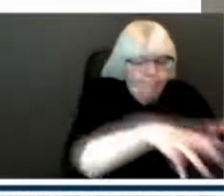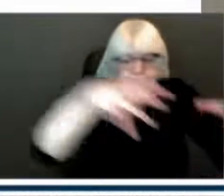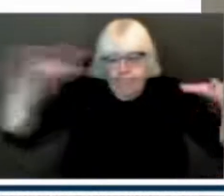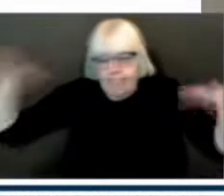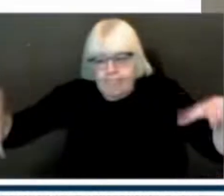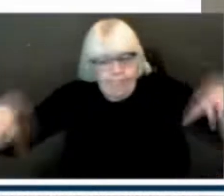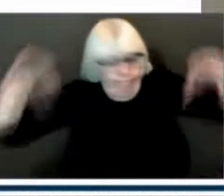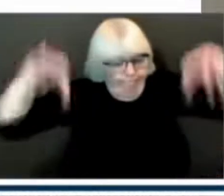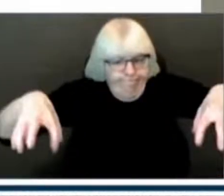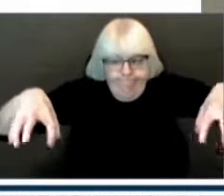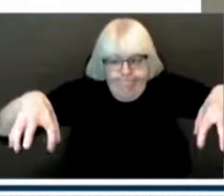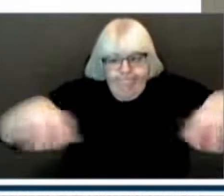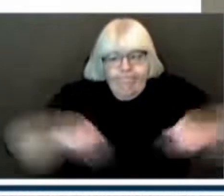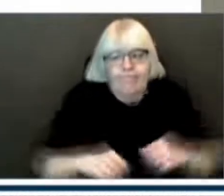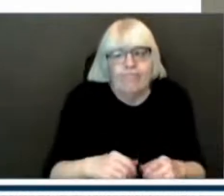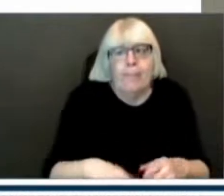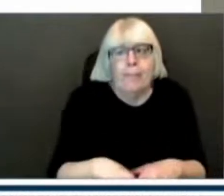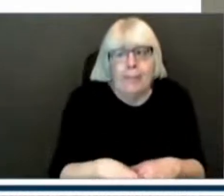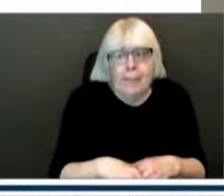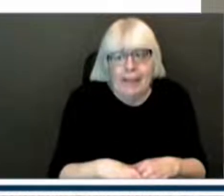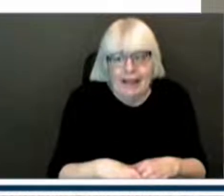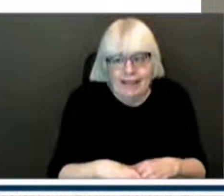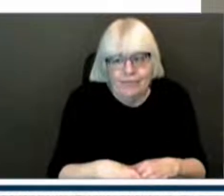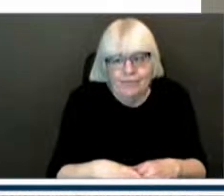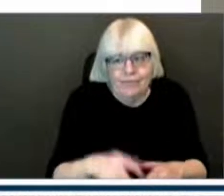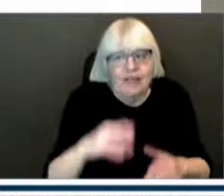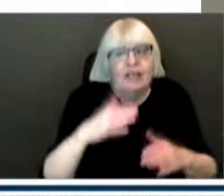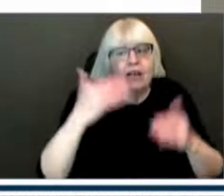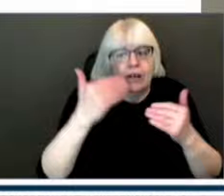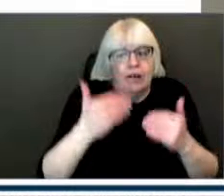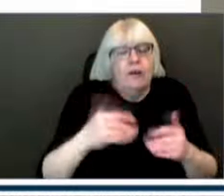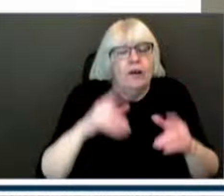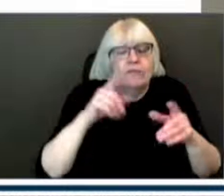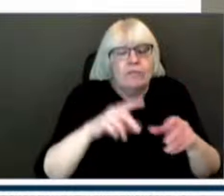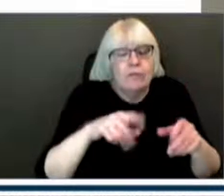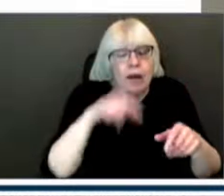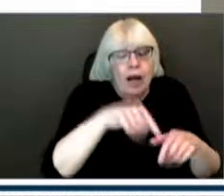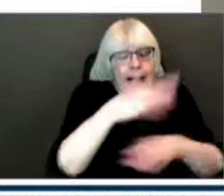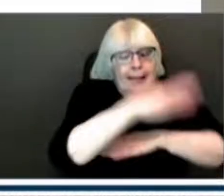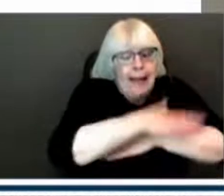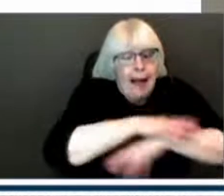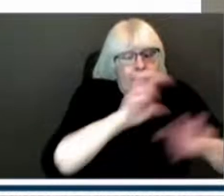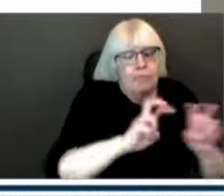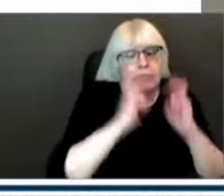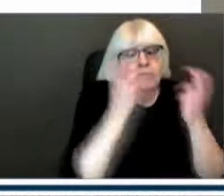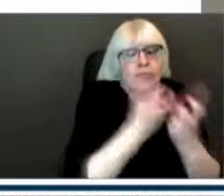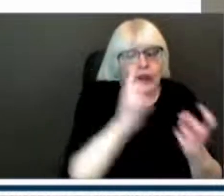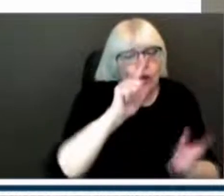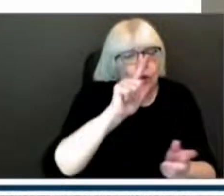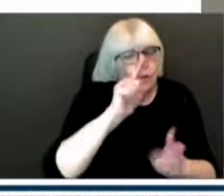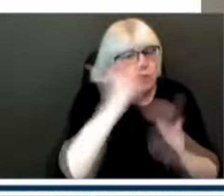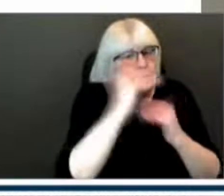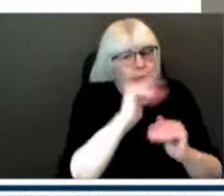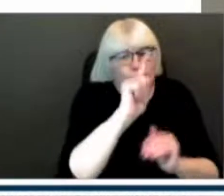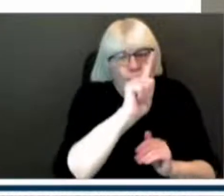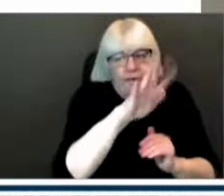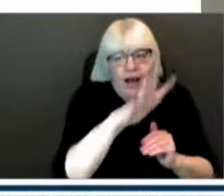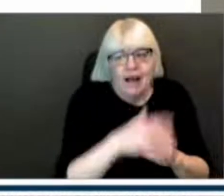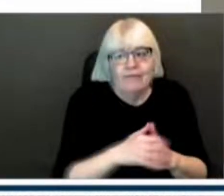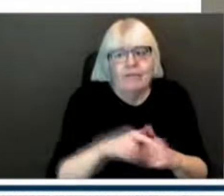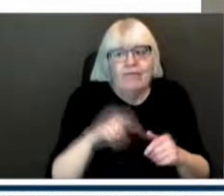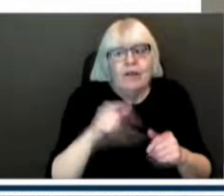table. And they'll be able to stay open 1 hour later, providing table service now until midnight and closing at 1